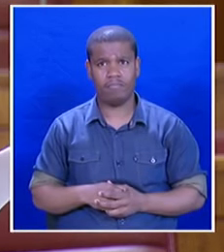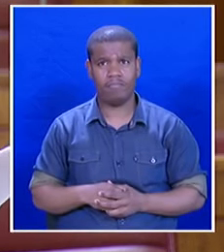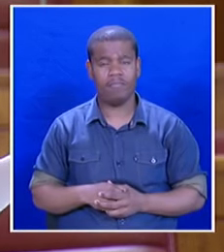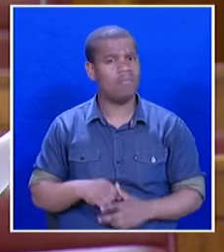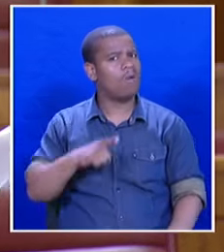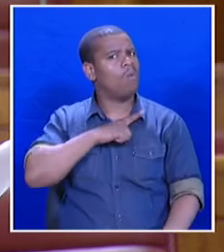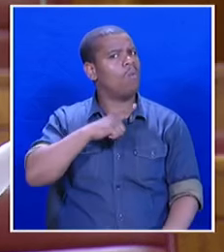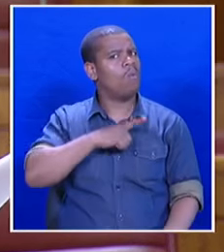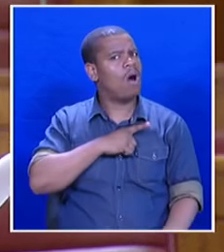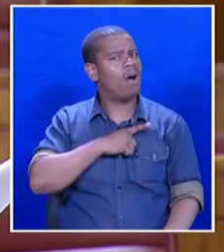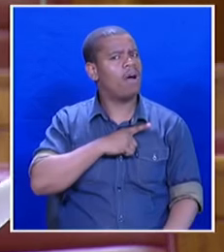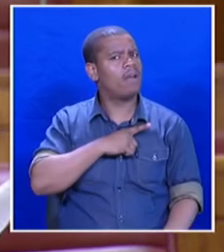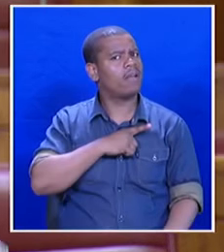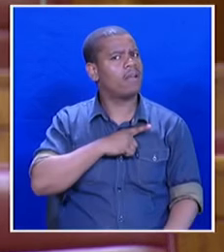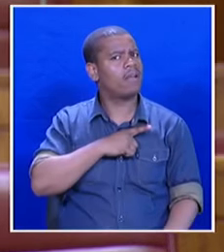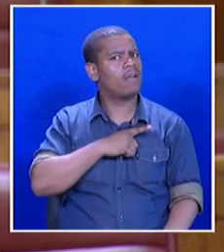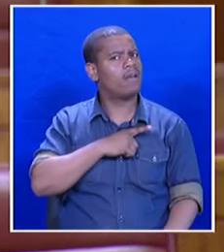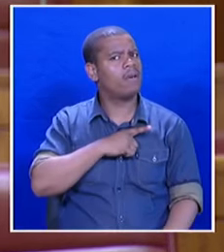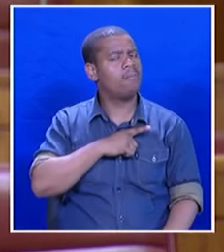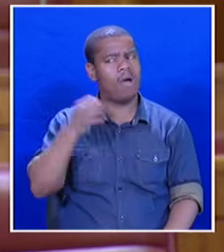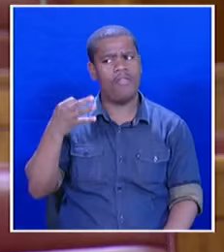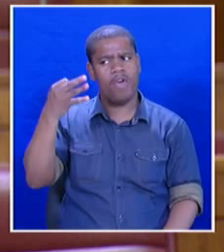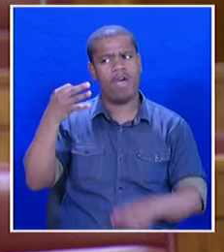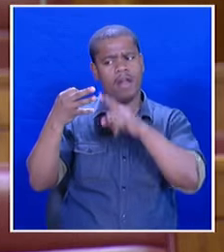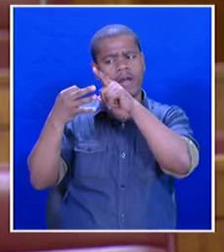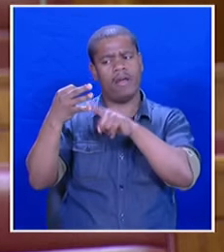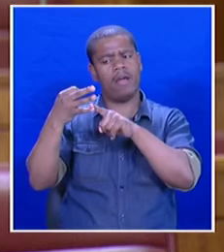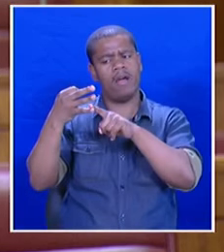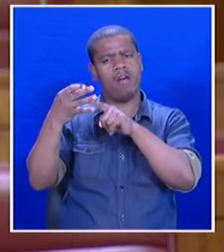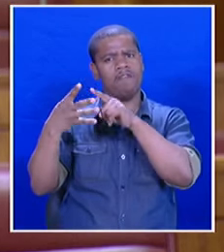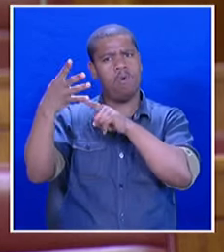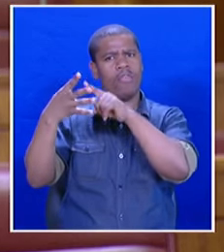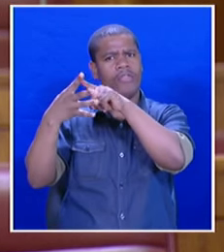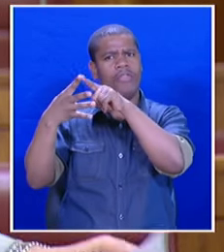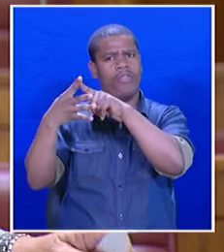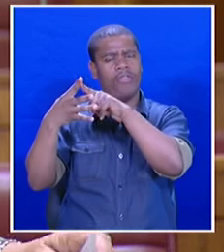Why are we not doing the third and fourth windows of energy